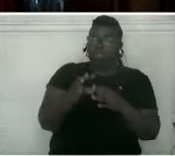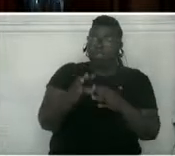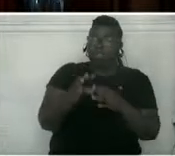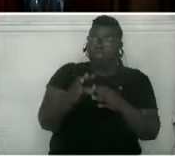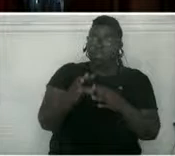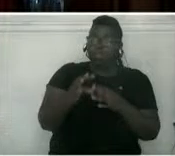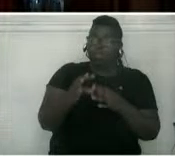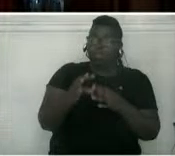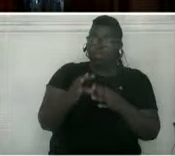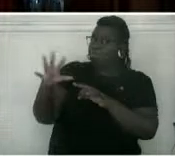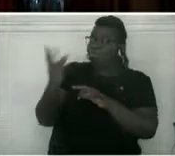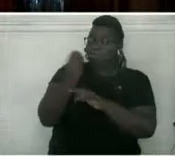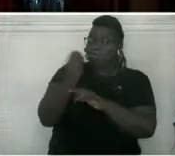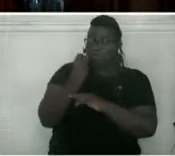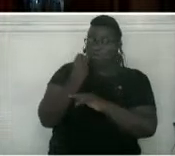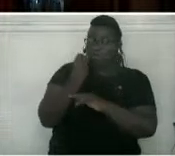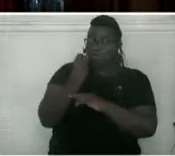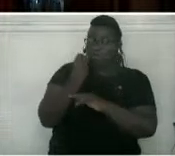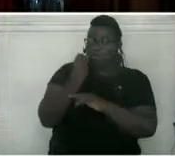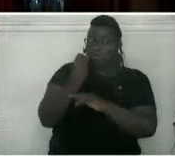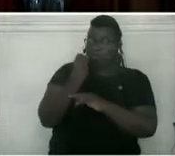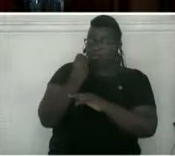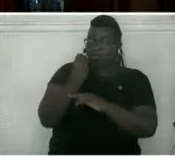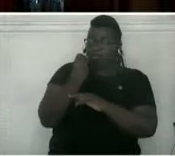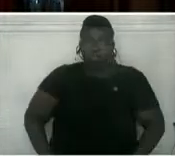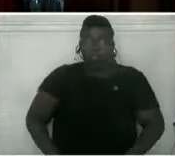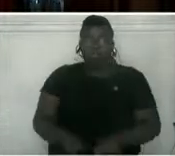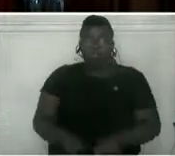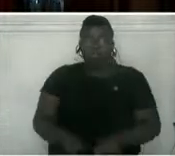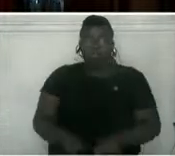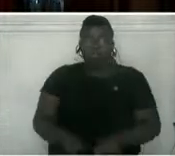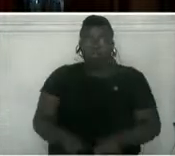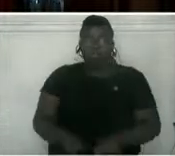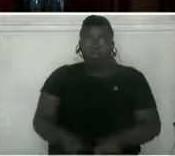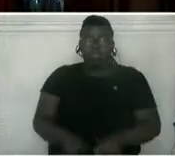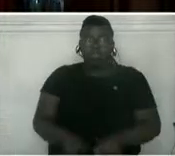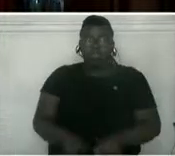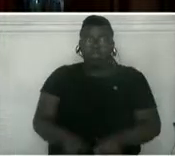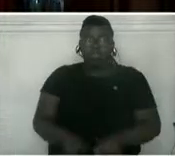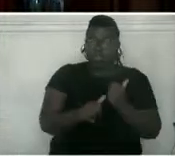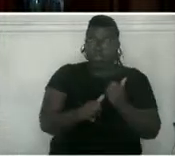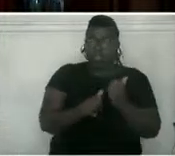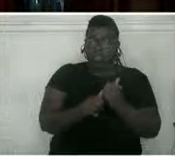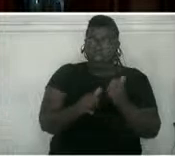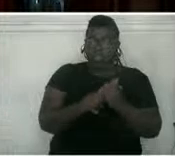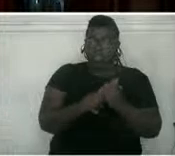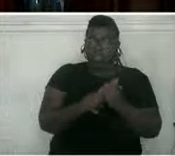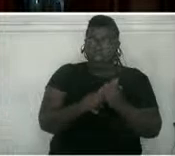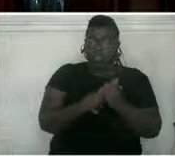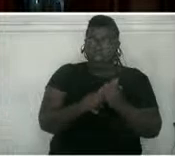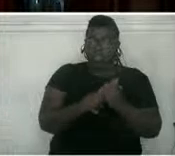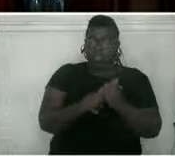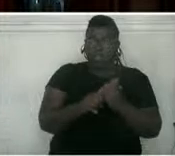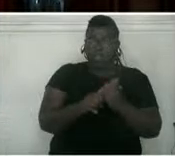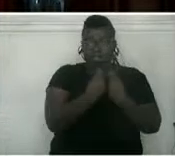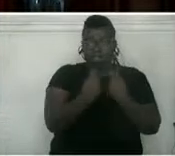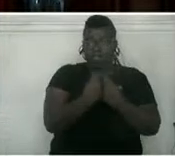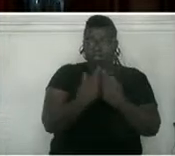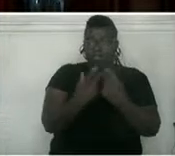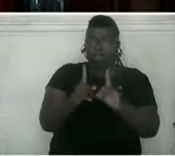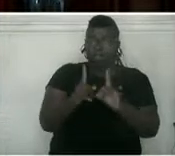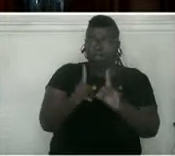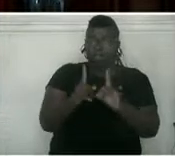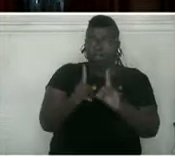areas. Guests will be assisted by the Legislature Protocol team to areas where snacks will be served. There will also be